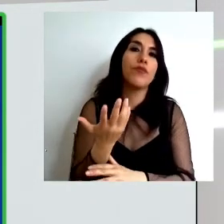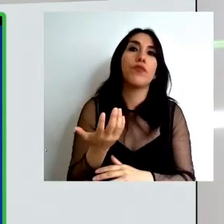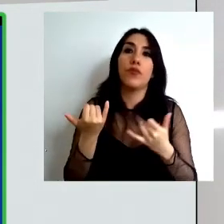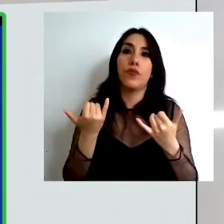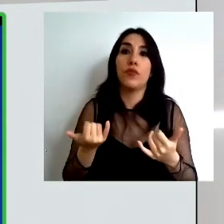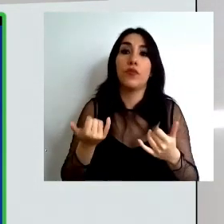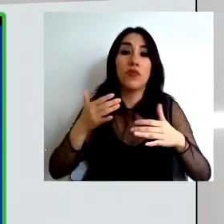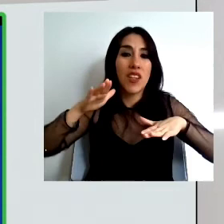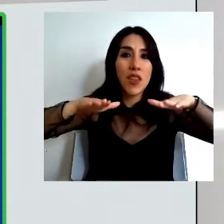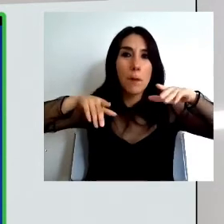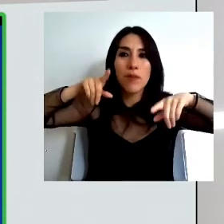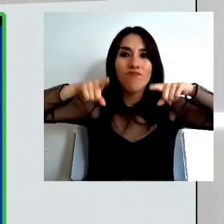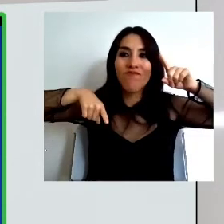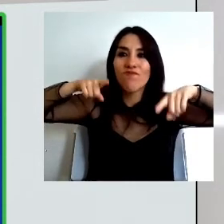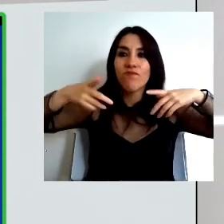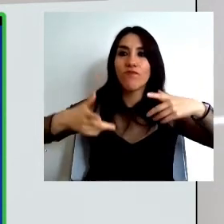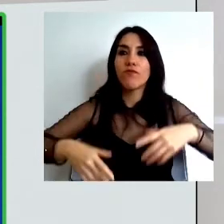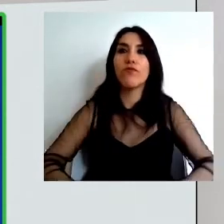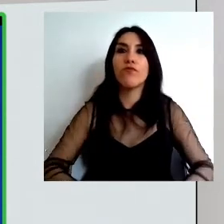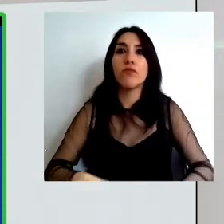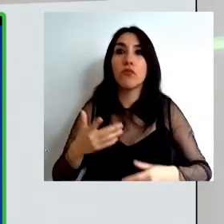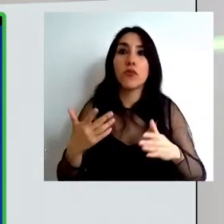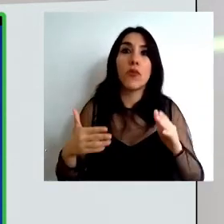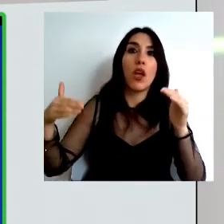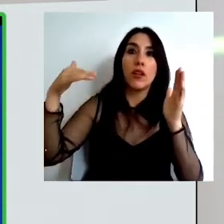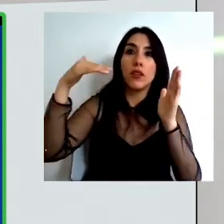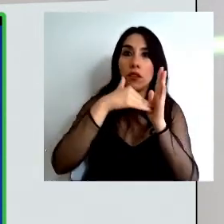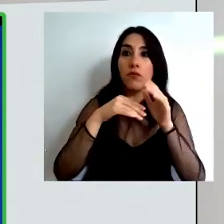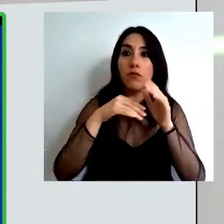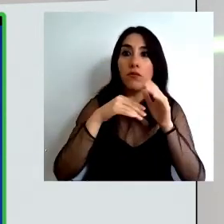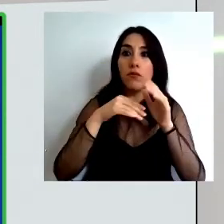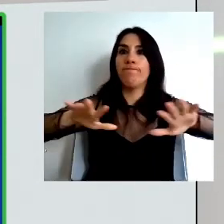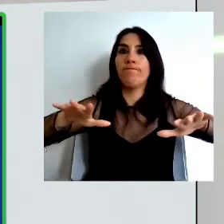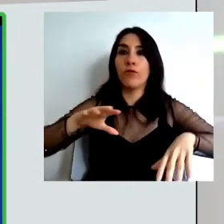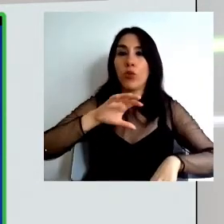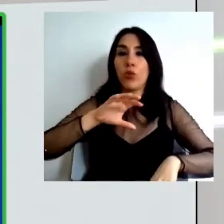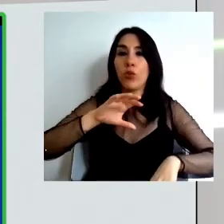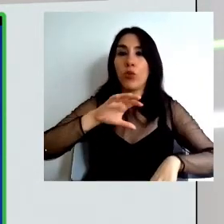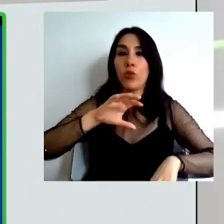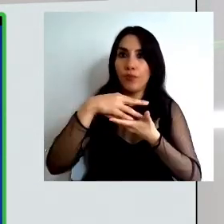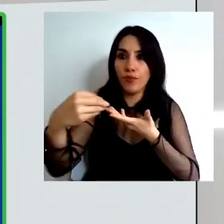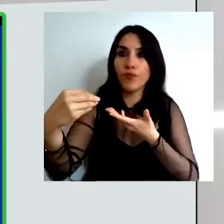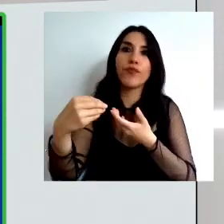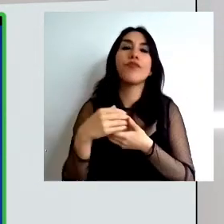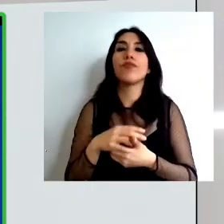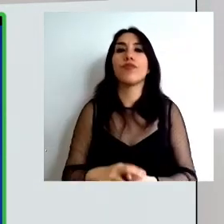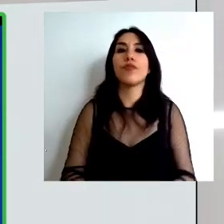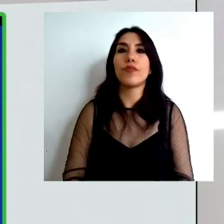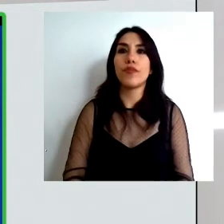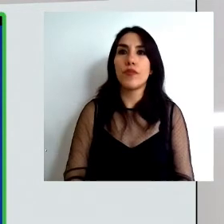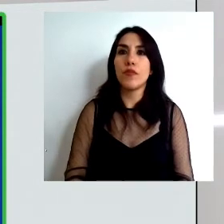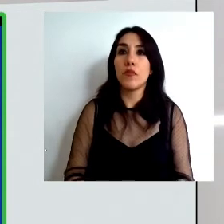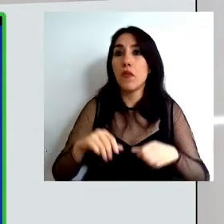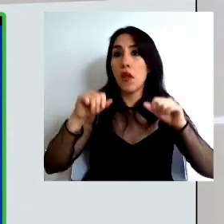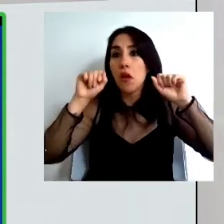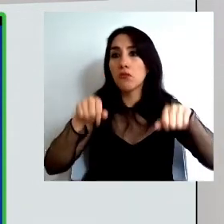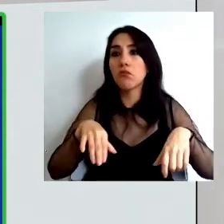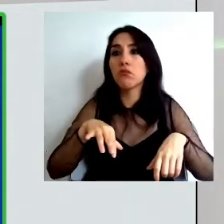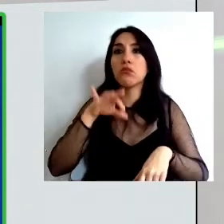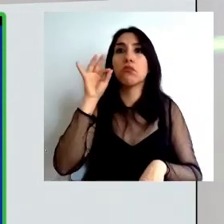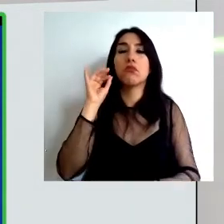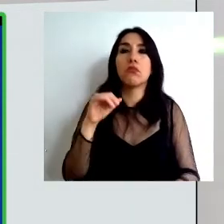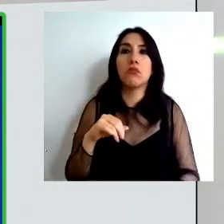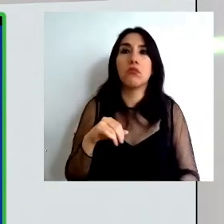achieving the impact you initially want to achieve in terms of beneficiaries and the change you want to see with your beneficiaries? Are you